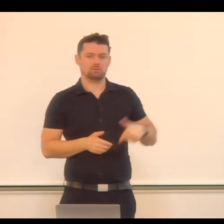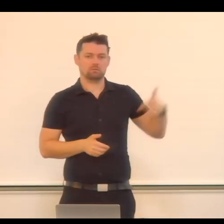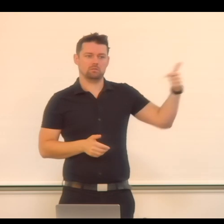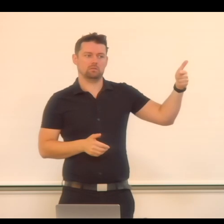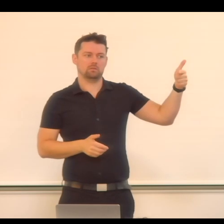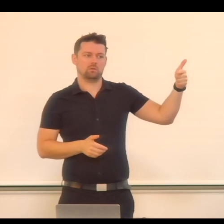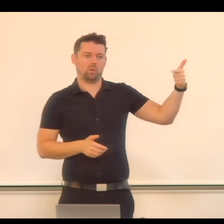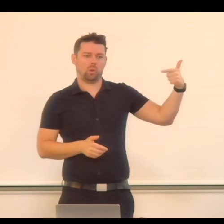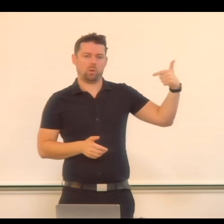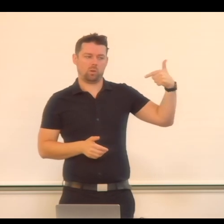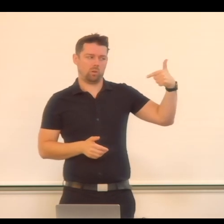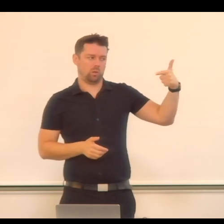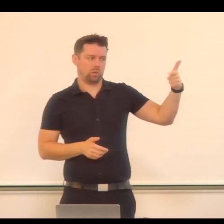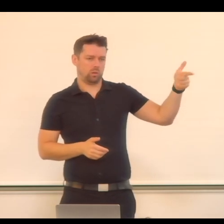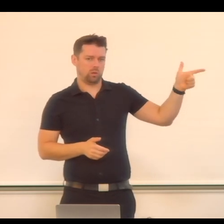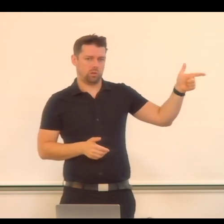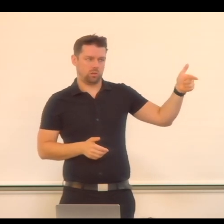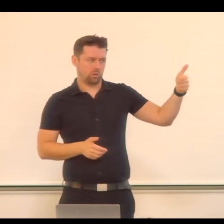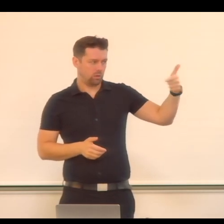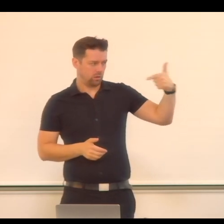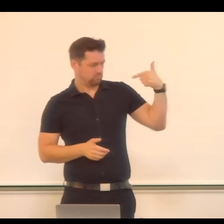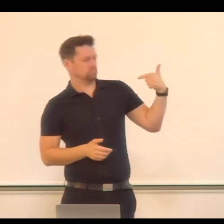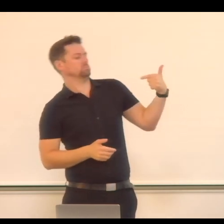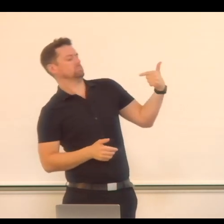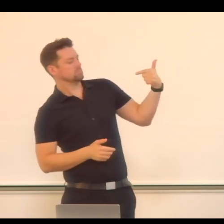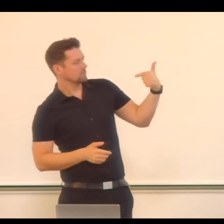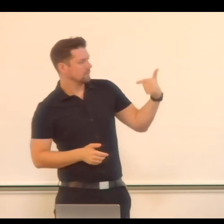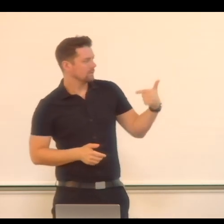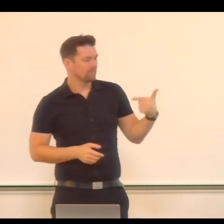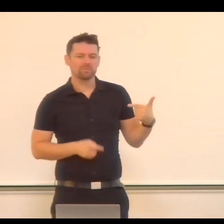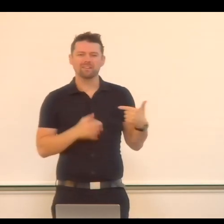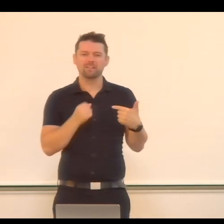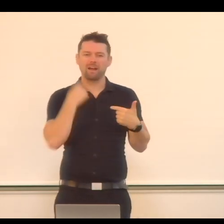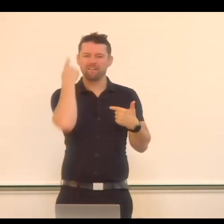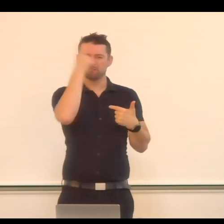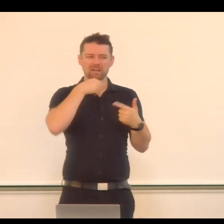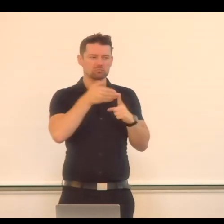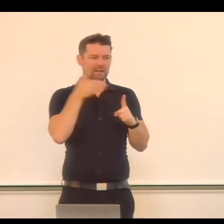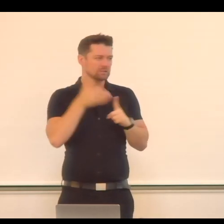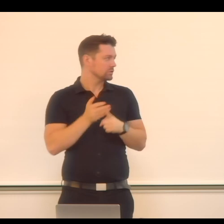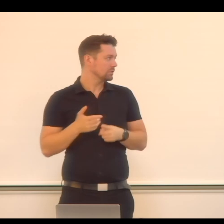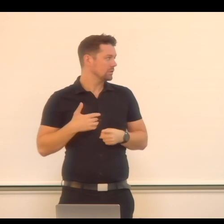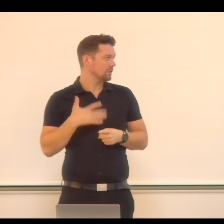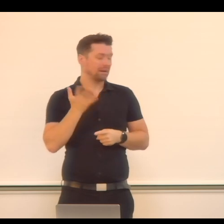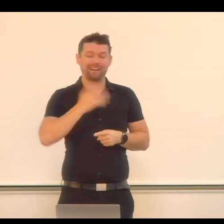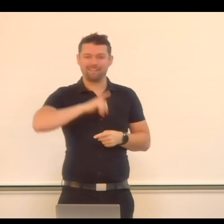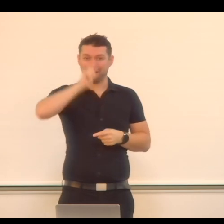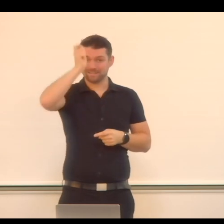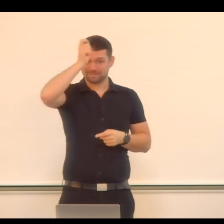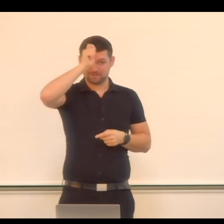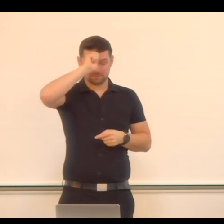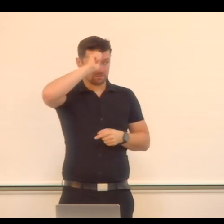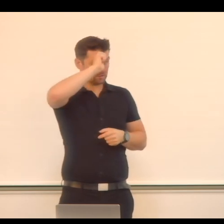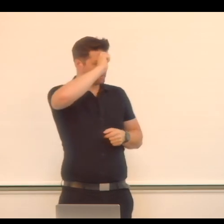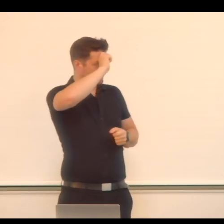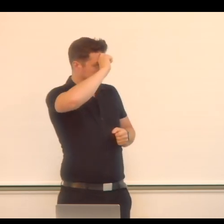suddenly swivel and look at you right in the face. And they were doing facial recognition work. I was wearing a hat at one point